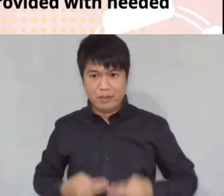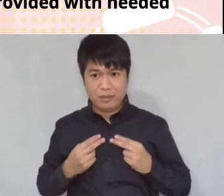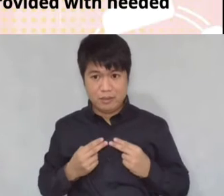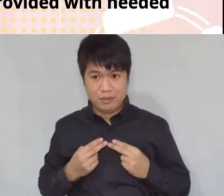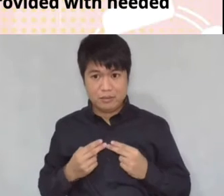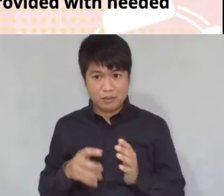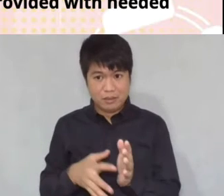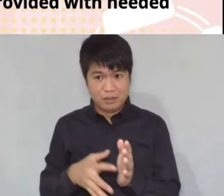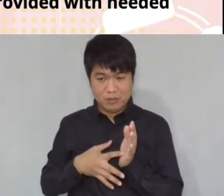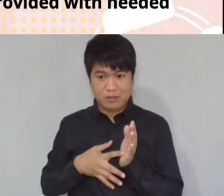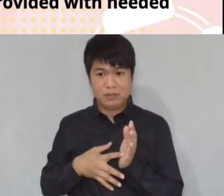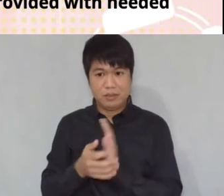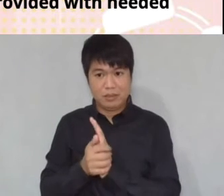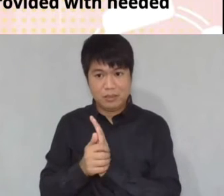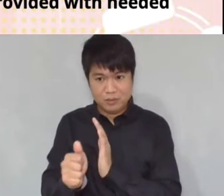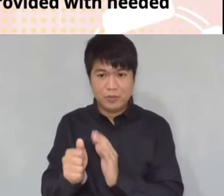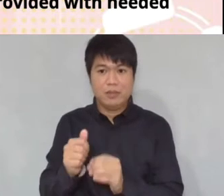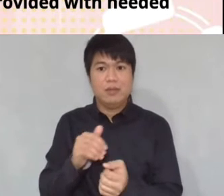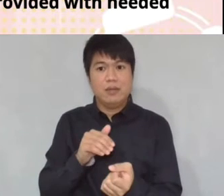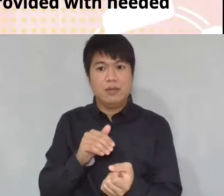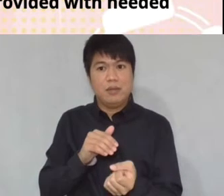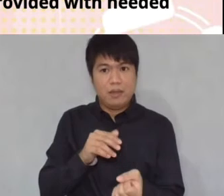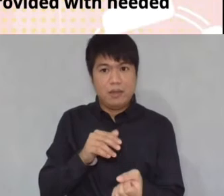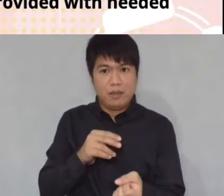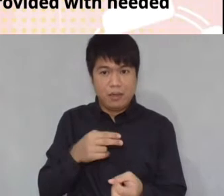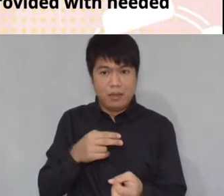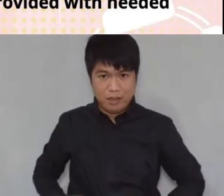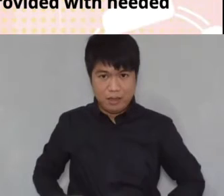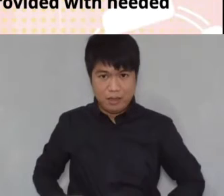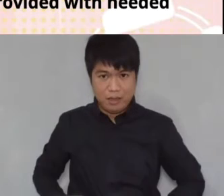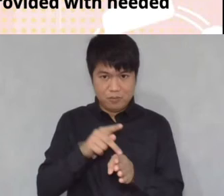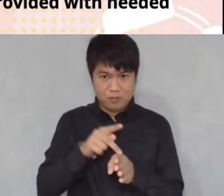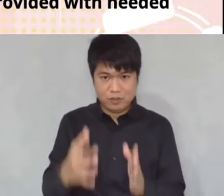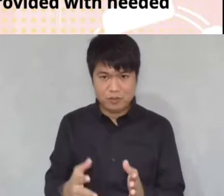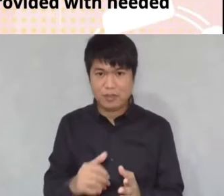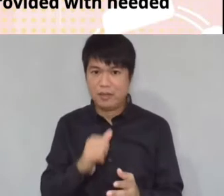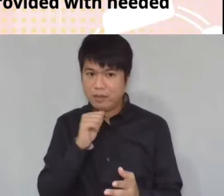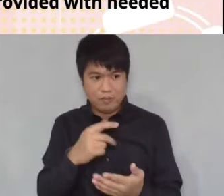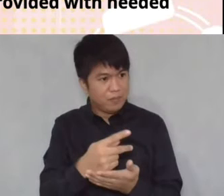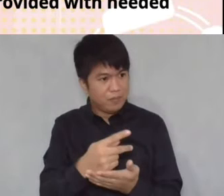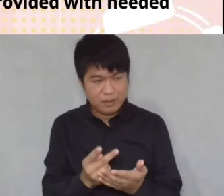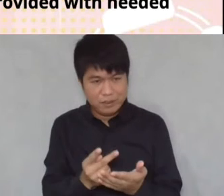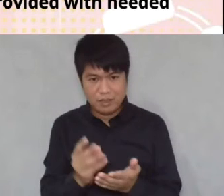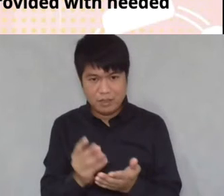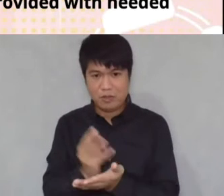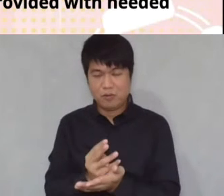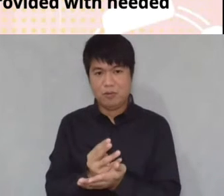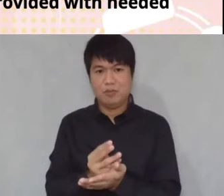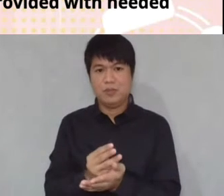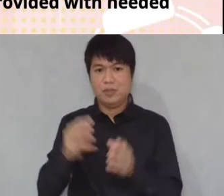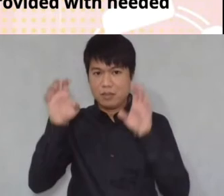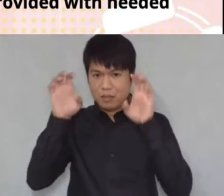skills for our future health professionals, which is not part of the current education curriculum. For